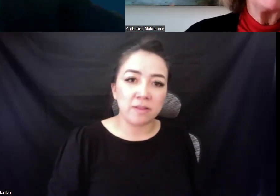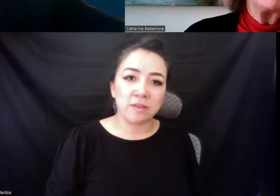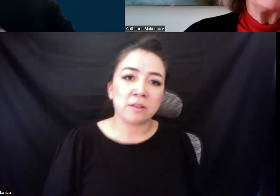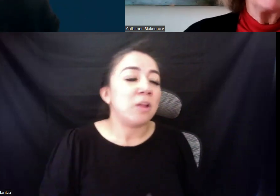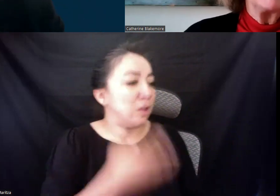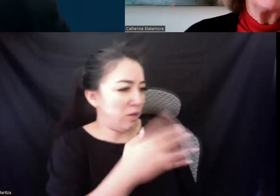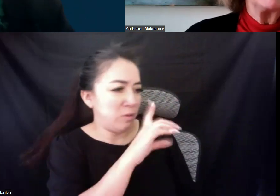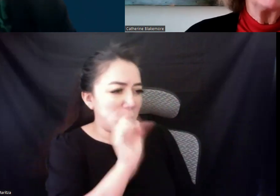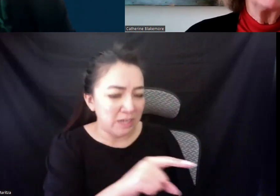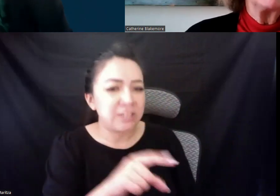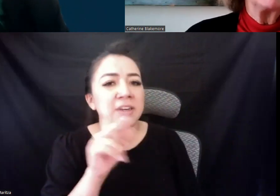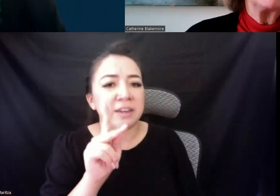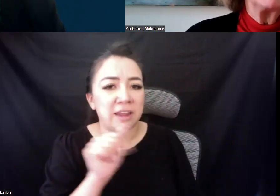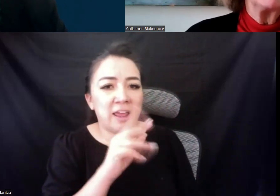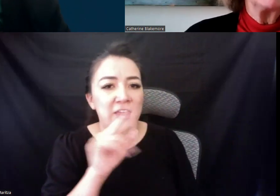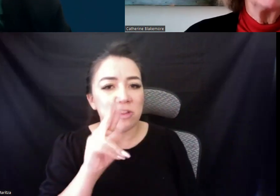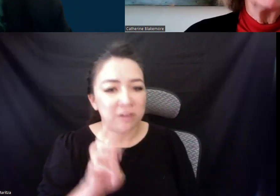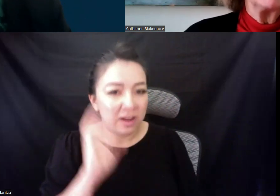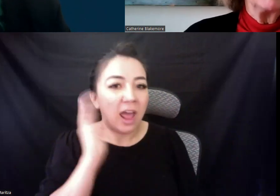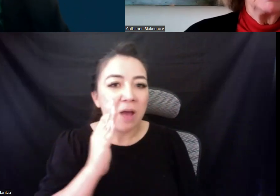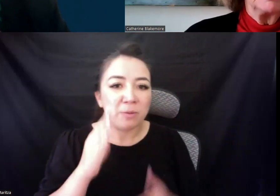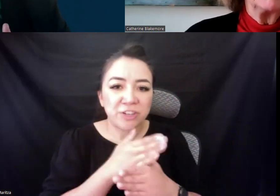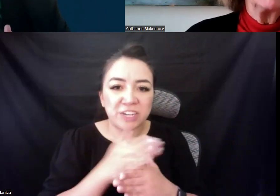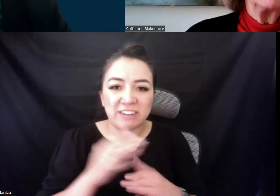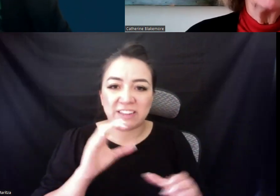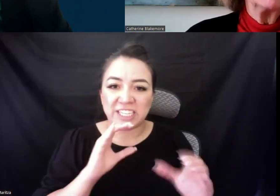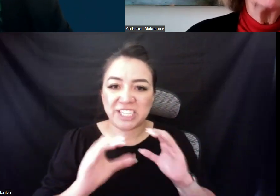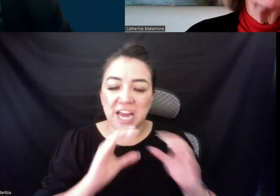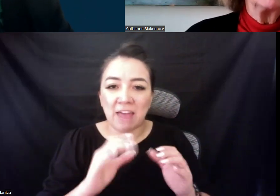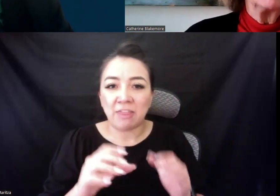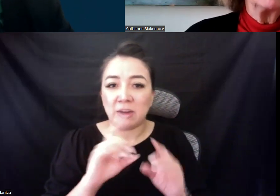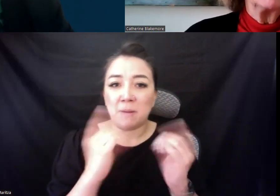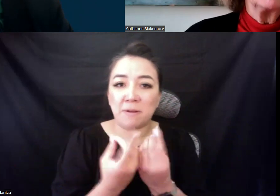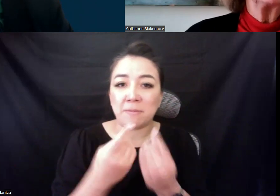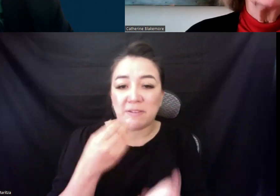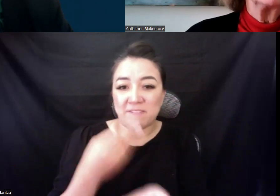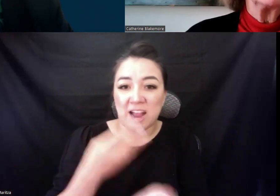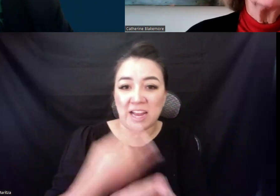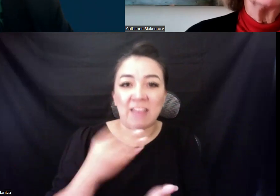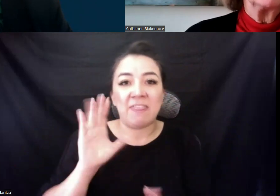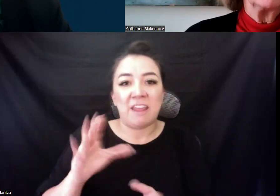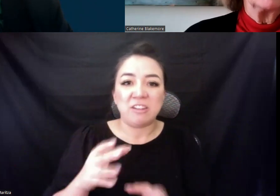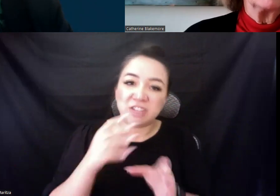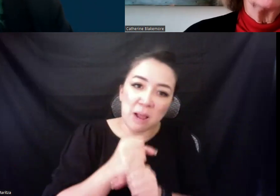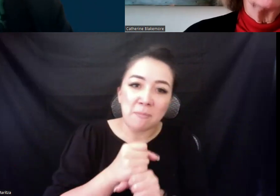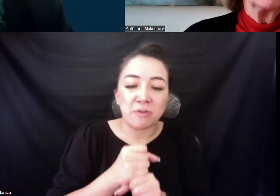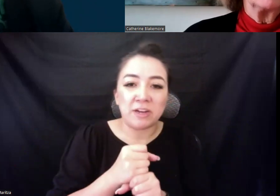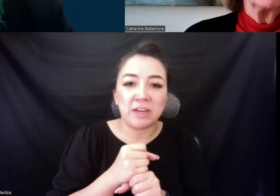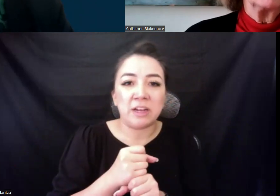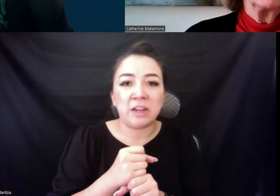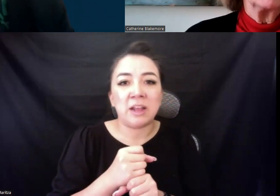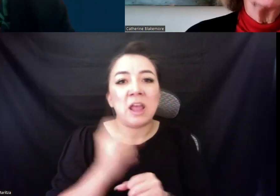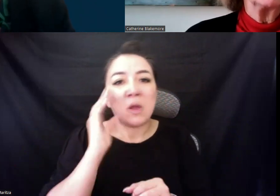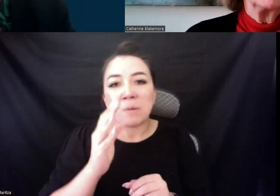Good question, Catherine. I'll share in the chat the Department of Finance, their summary. It will